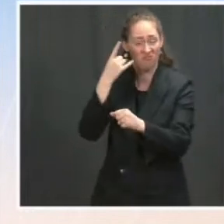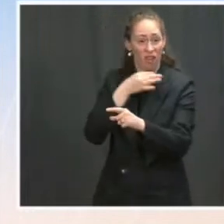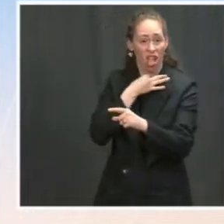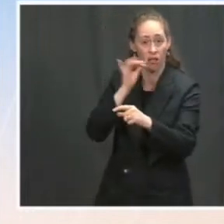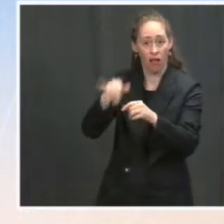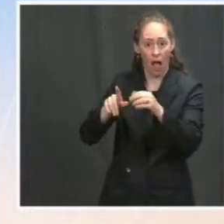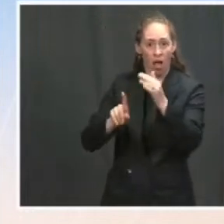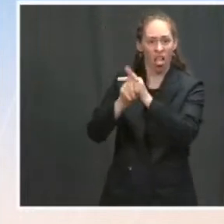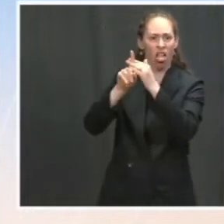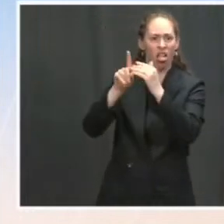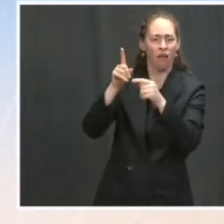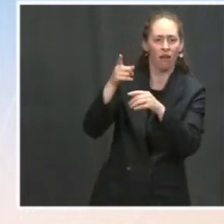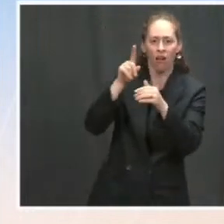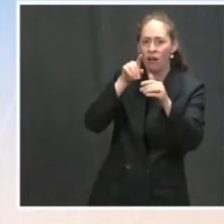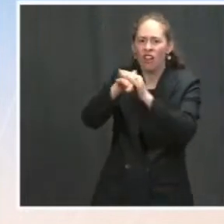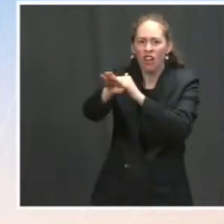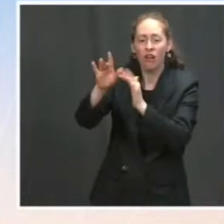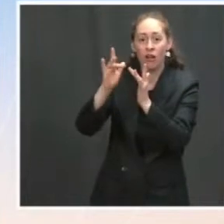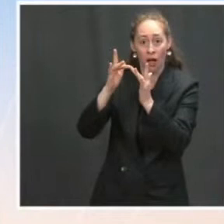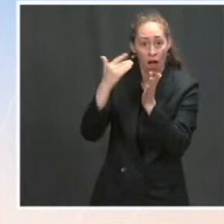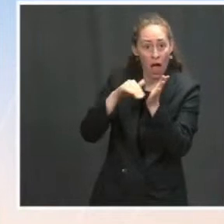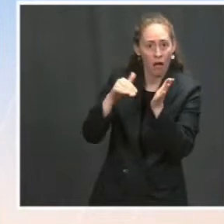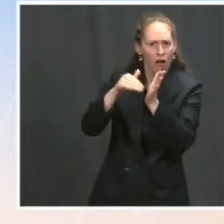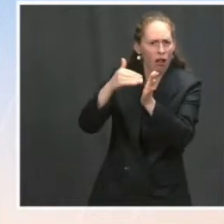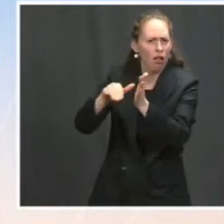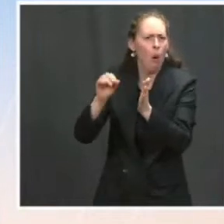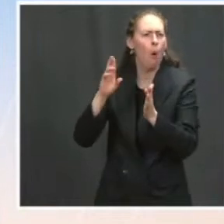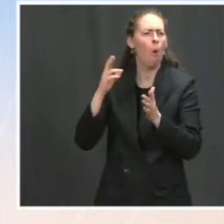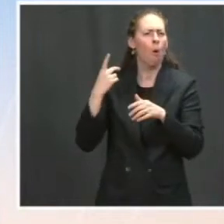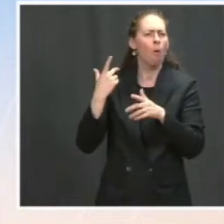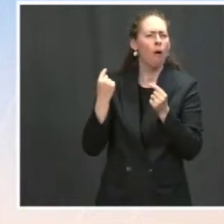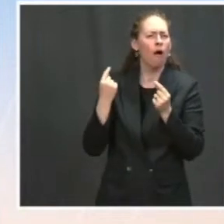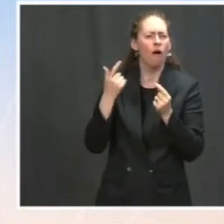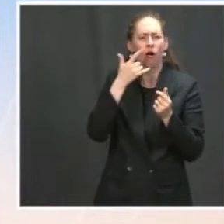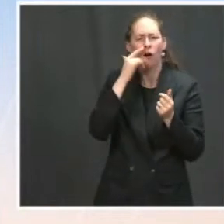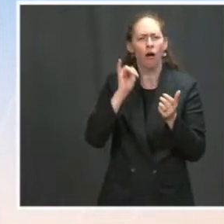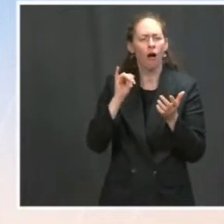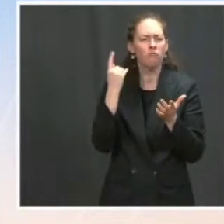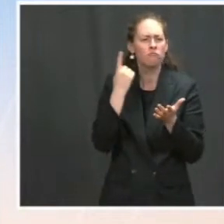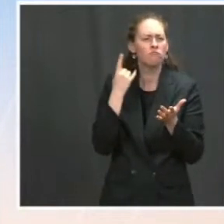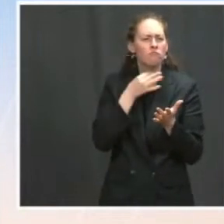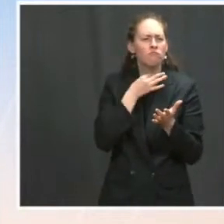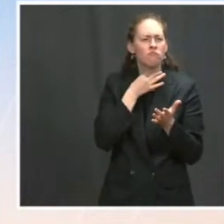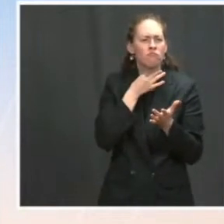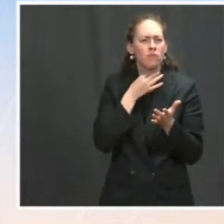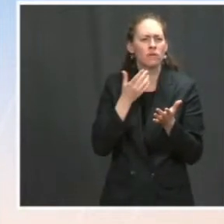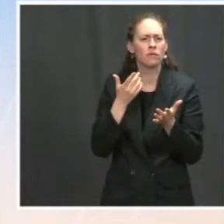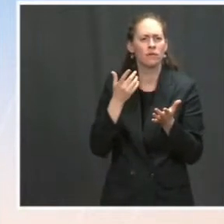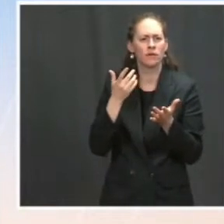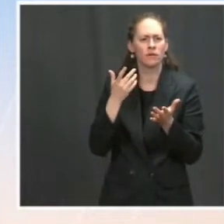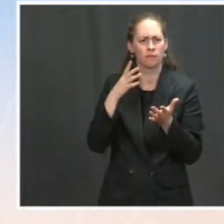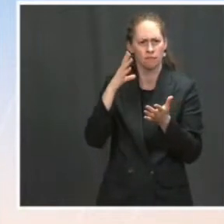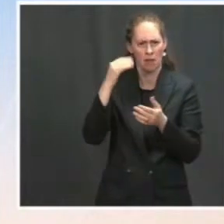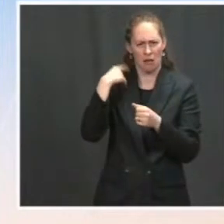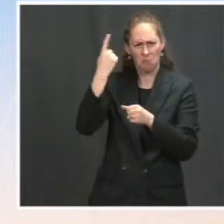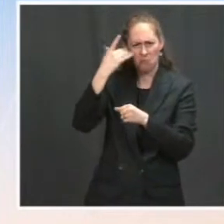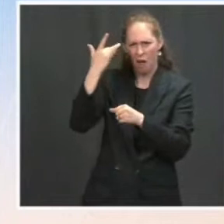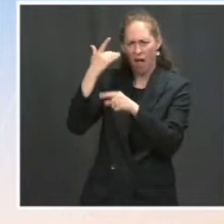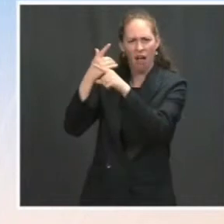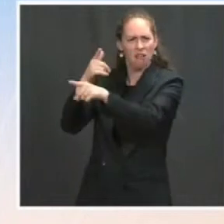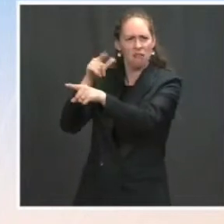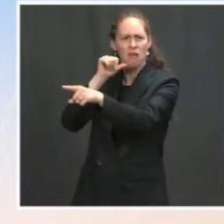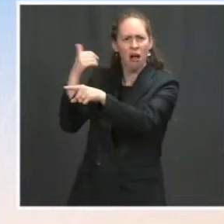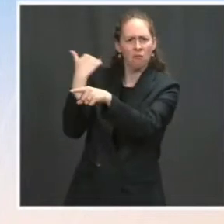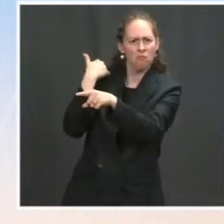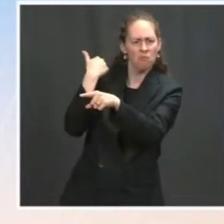that they have not, Colonial has not yet asked for cyber support. Does that create a problem in terms of your ability to respond, or the